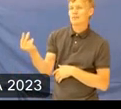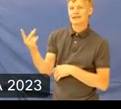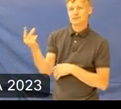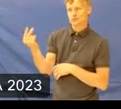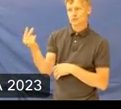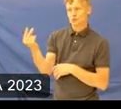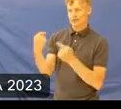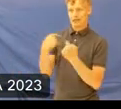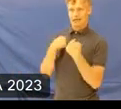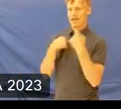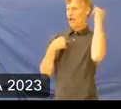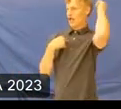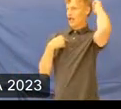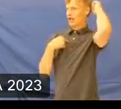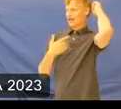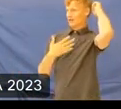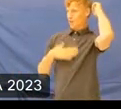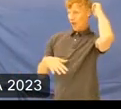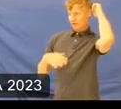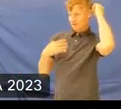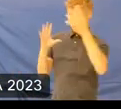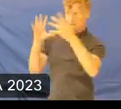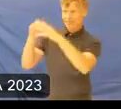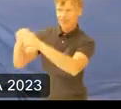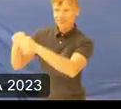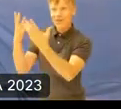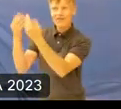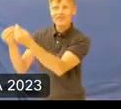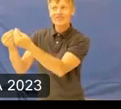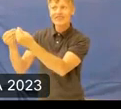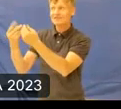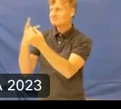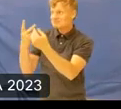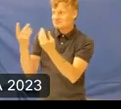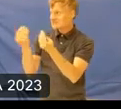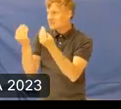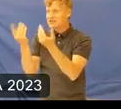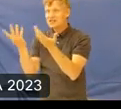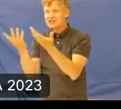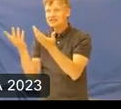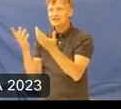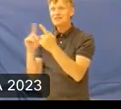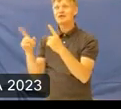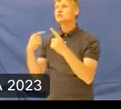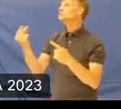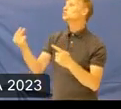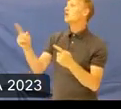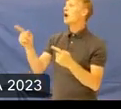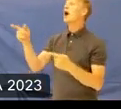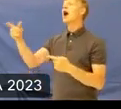then you can sort of project a whole lot of context. And that's what's involved when somebody